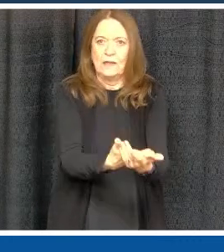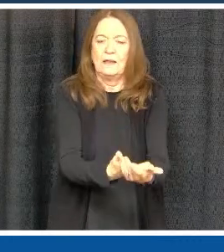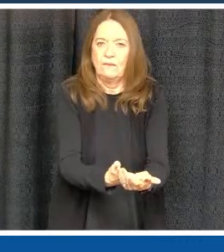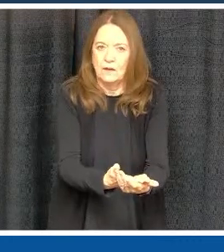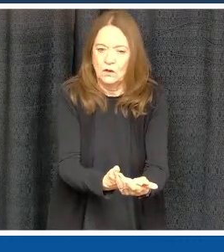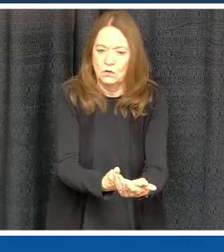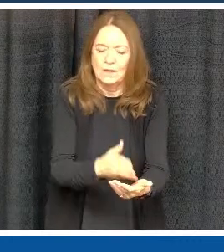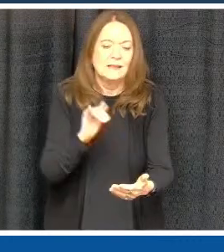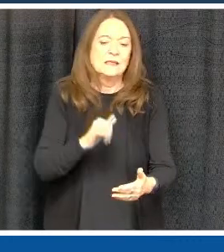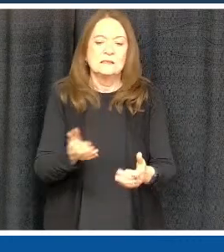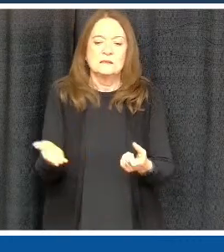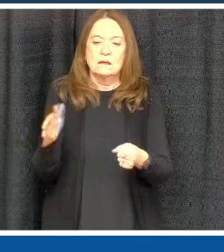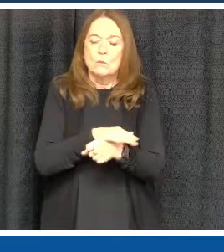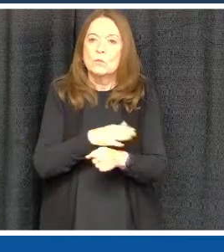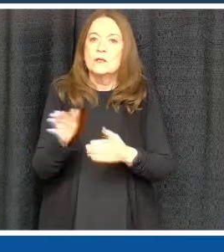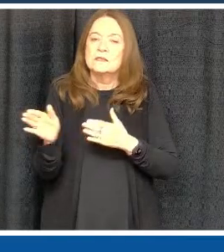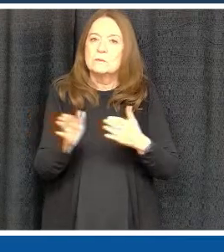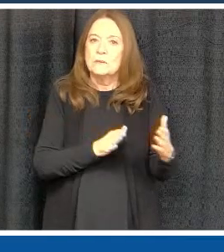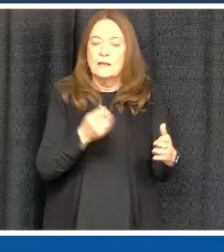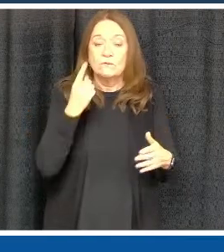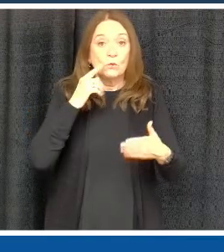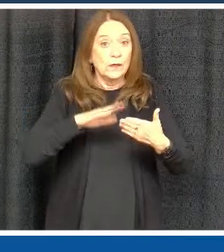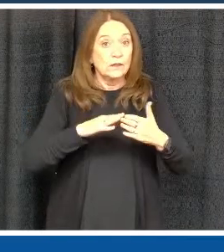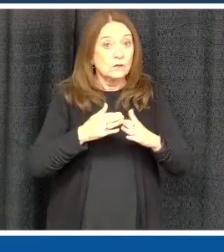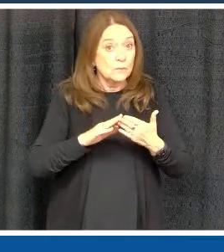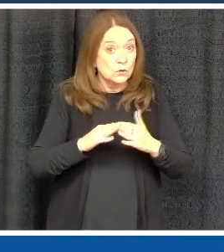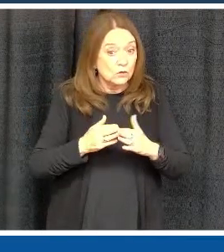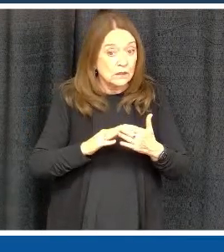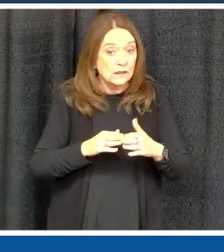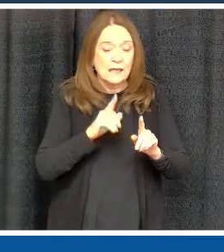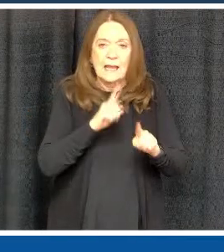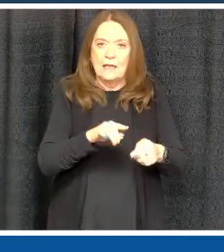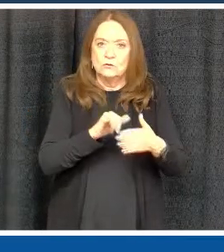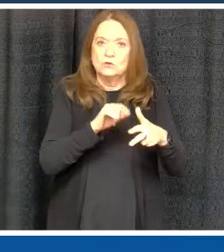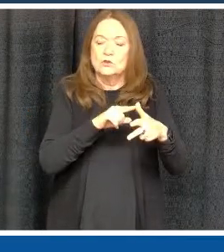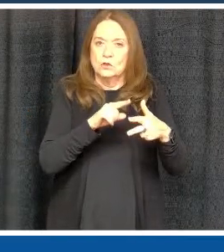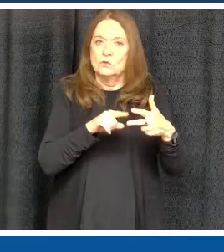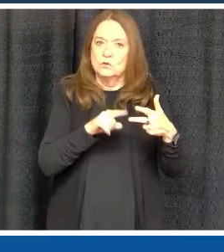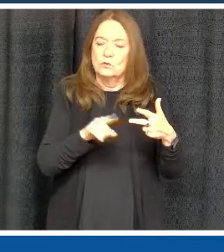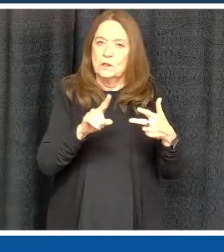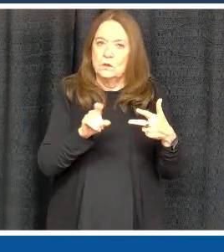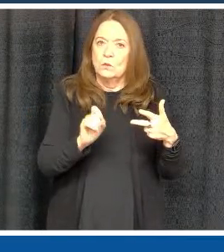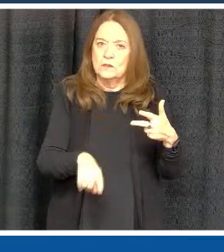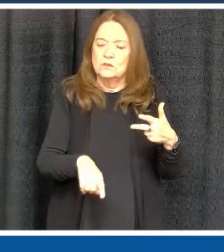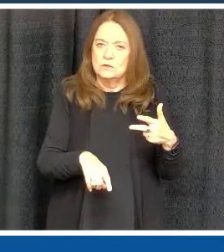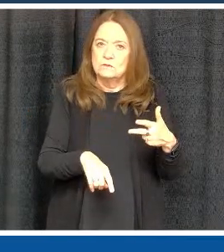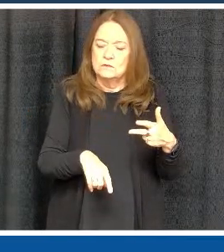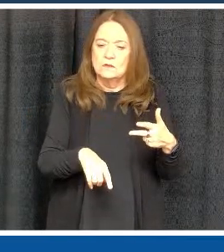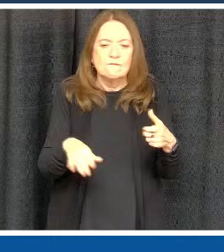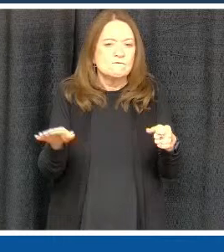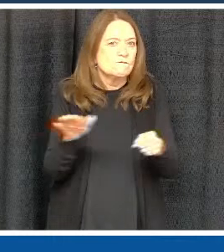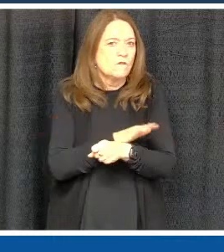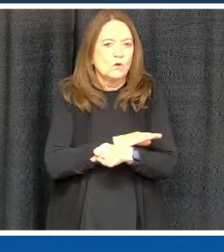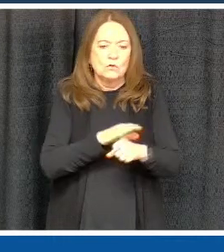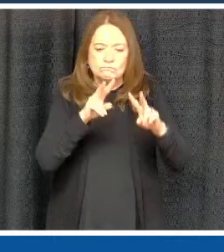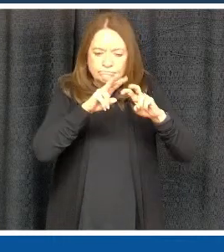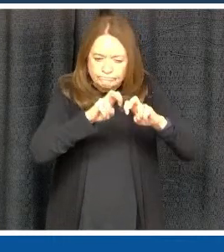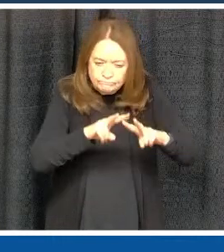this comprehensive plan for a community answers those 3 questions. It does a full assessment of where we are